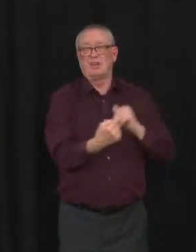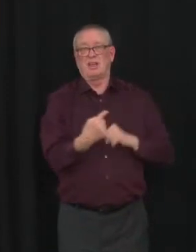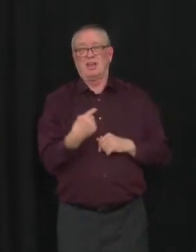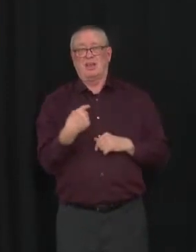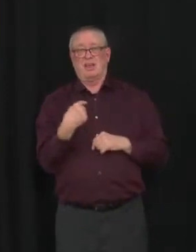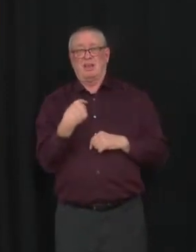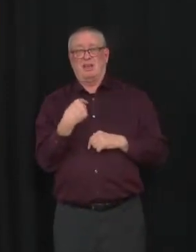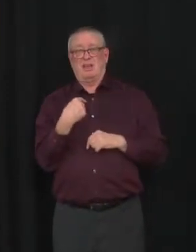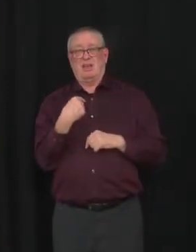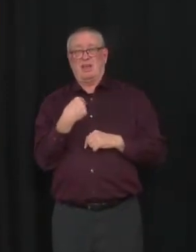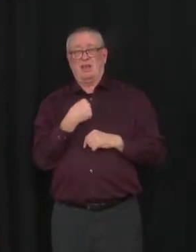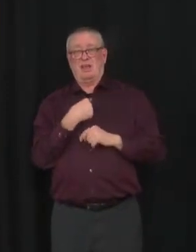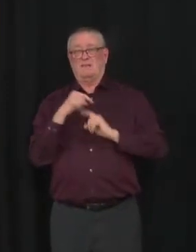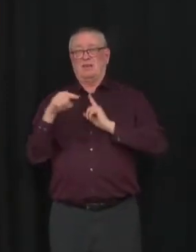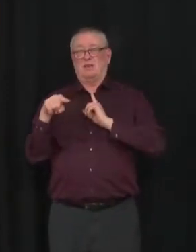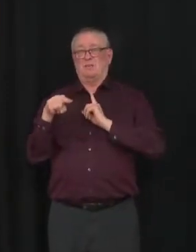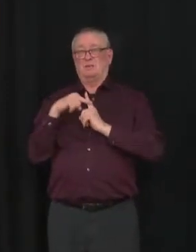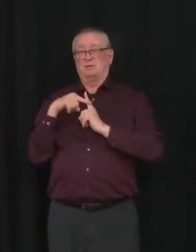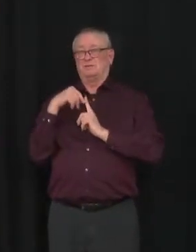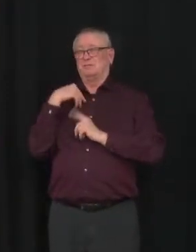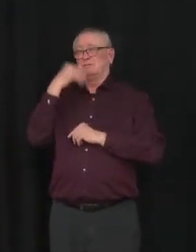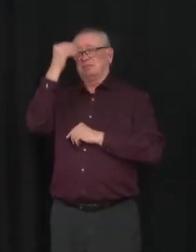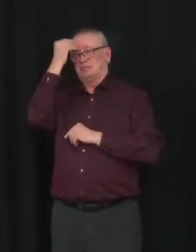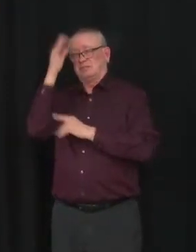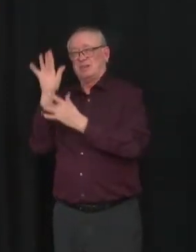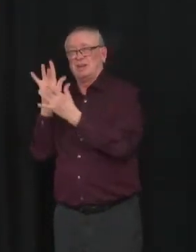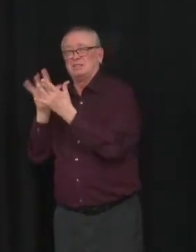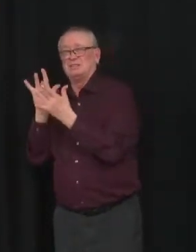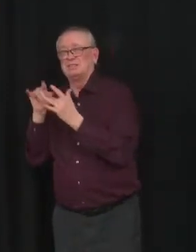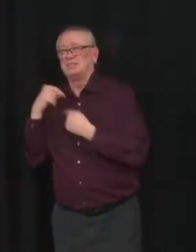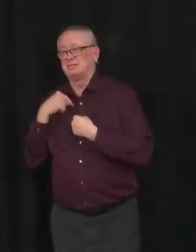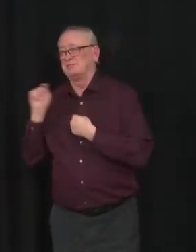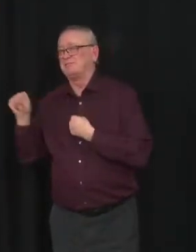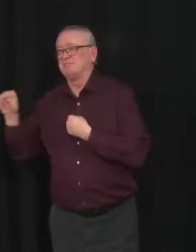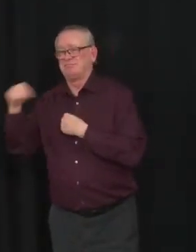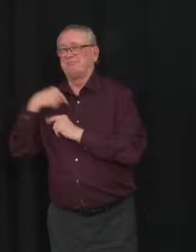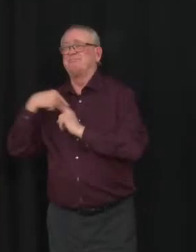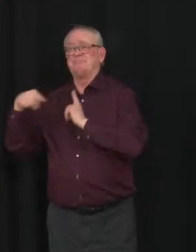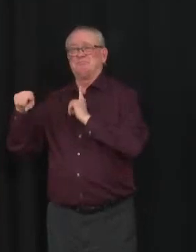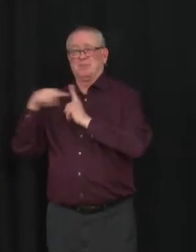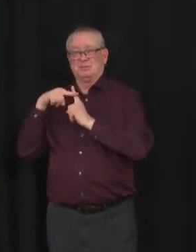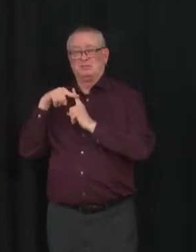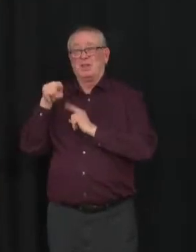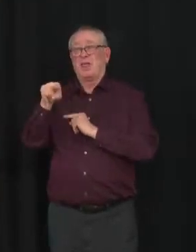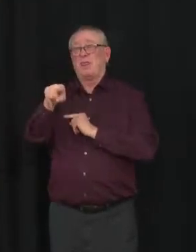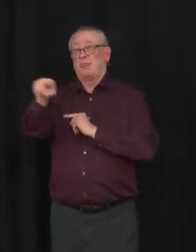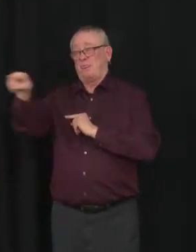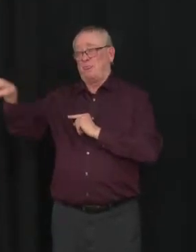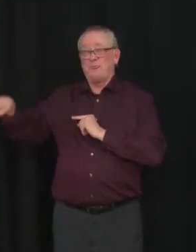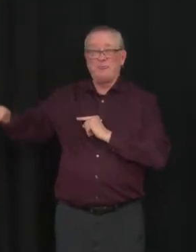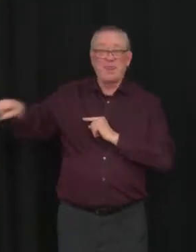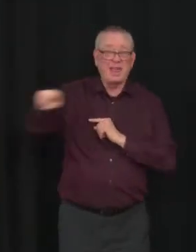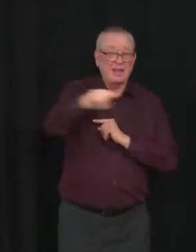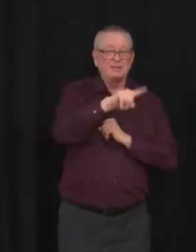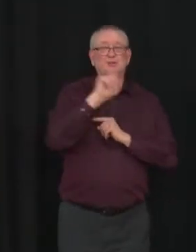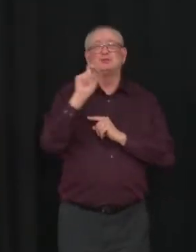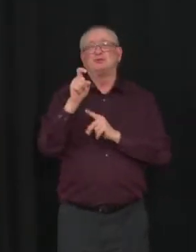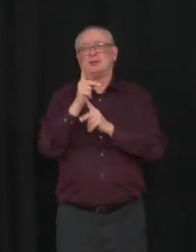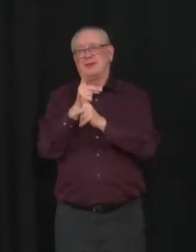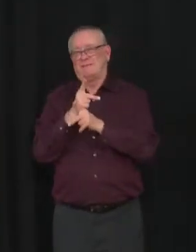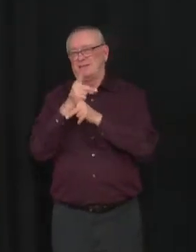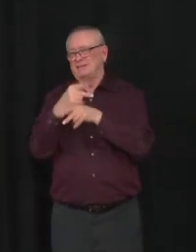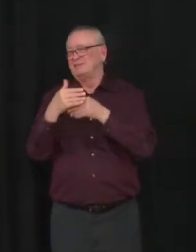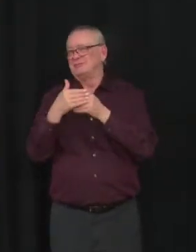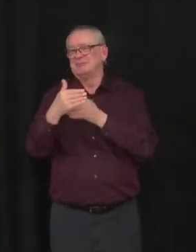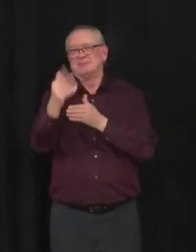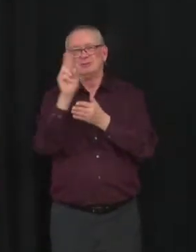COVID case, that they should exercise significant caution in the 2 weeks following their last